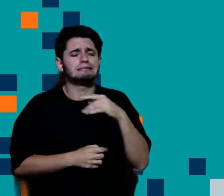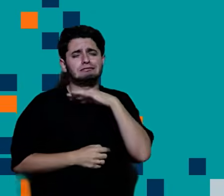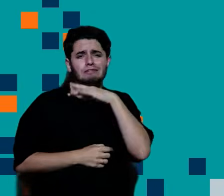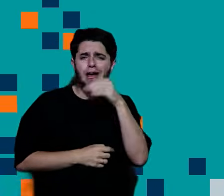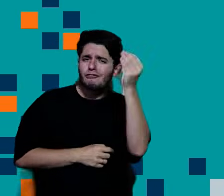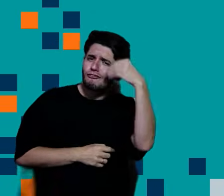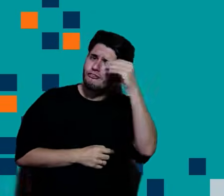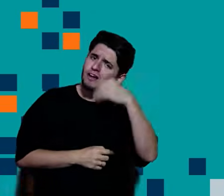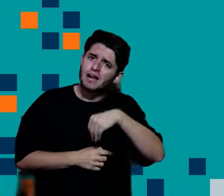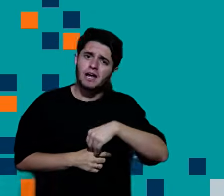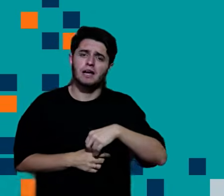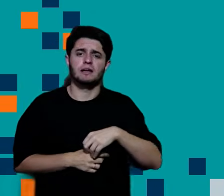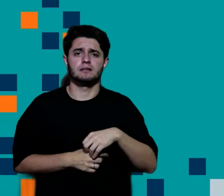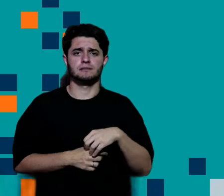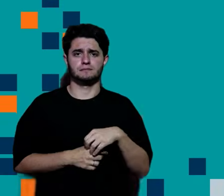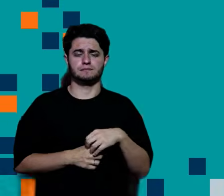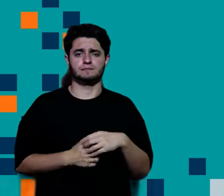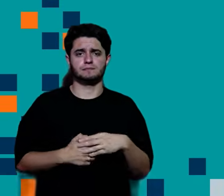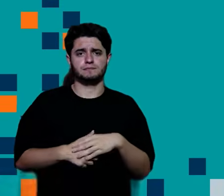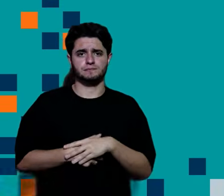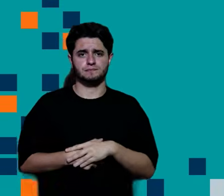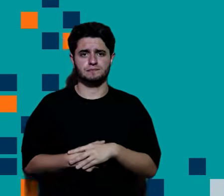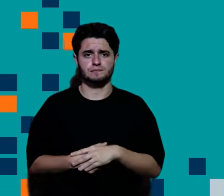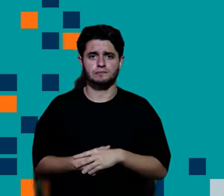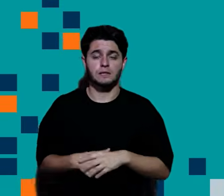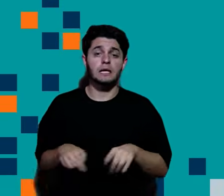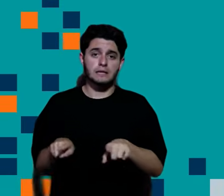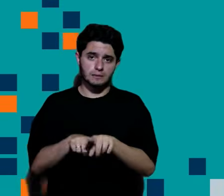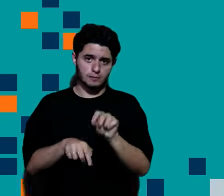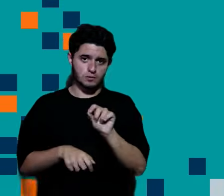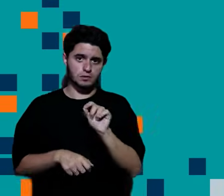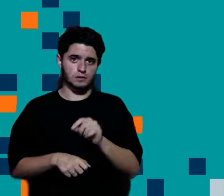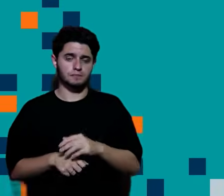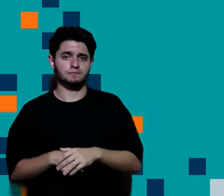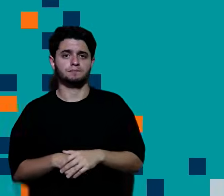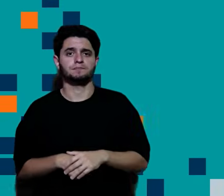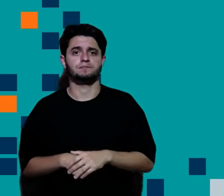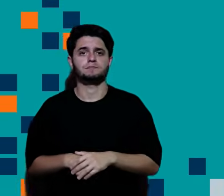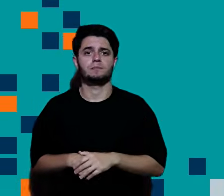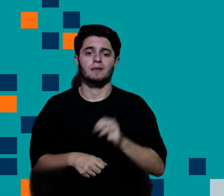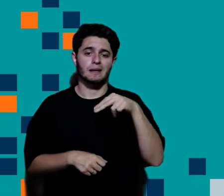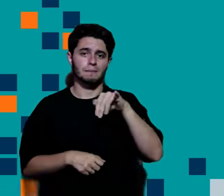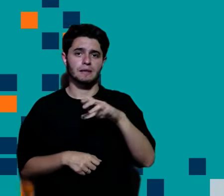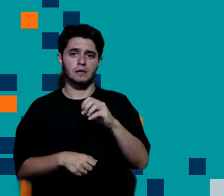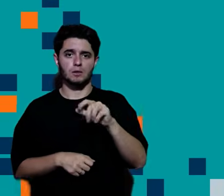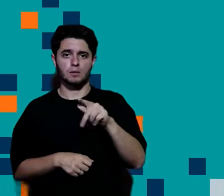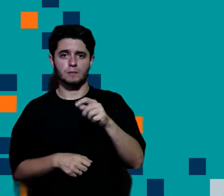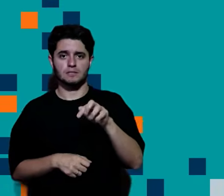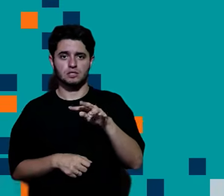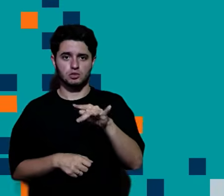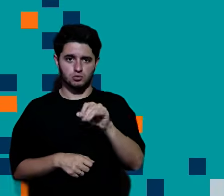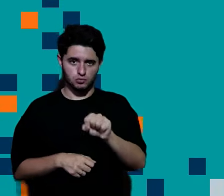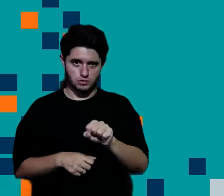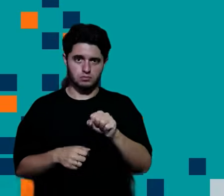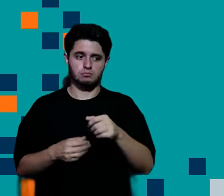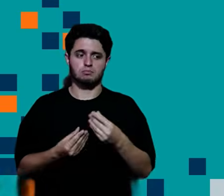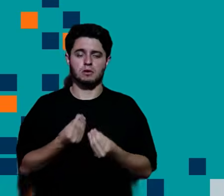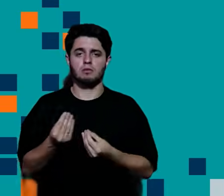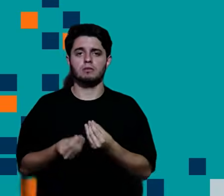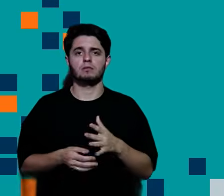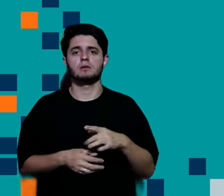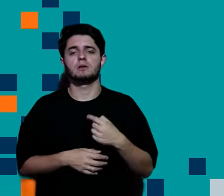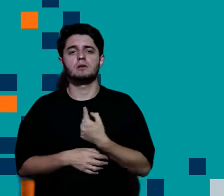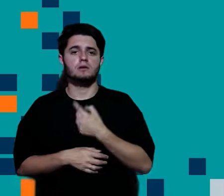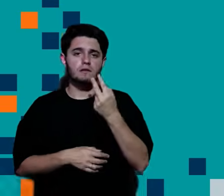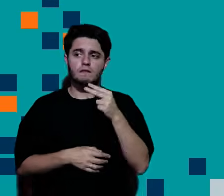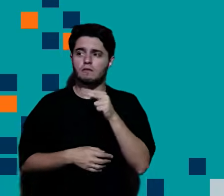the impact of the microplastics on the health and well-being of all of the marine life. But do we view